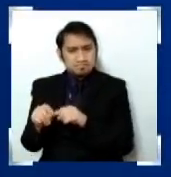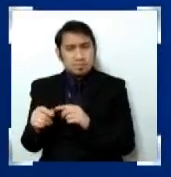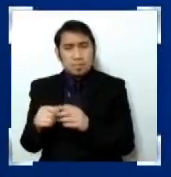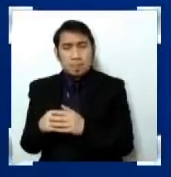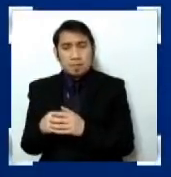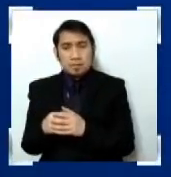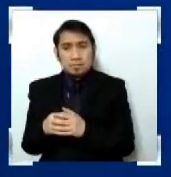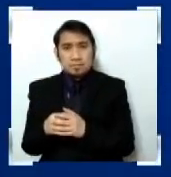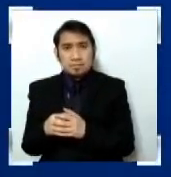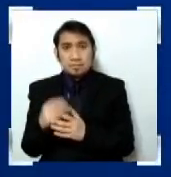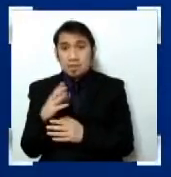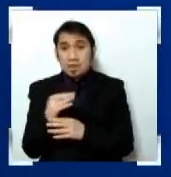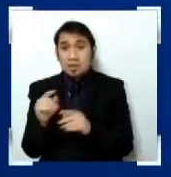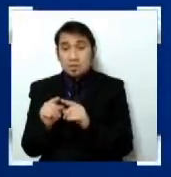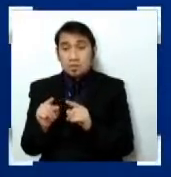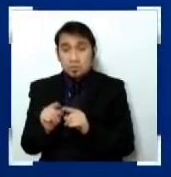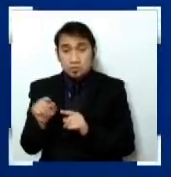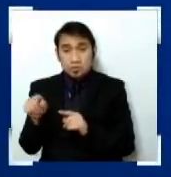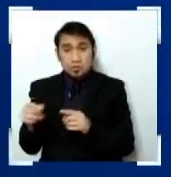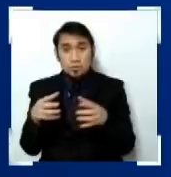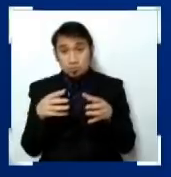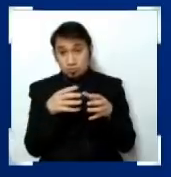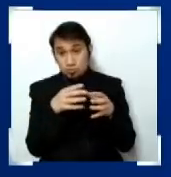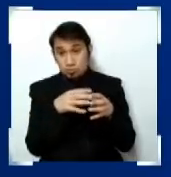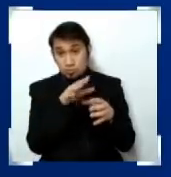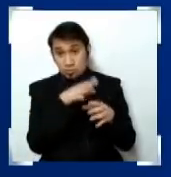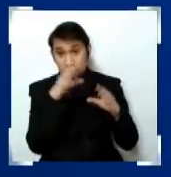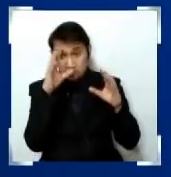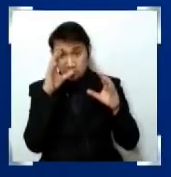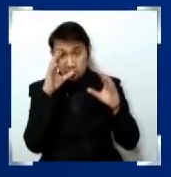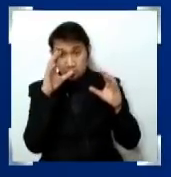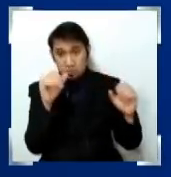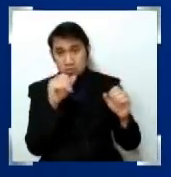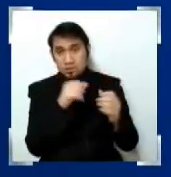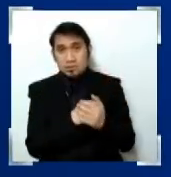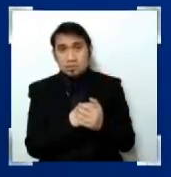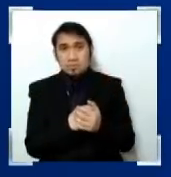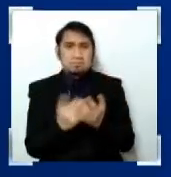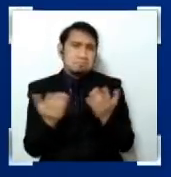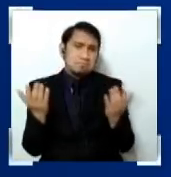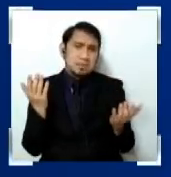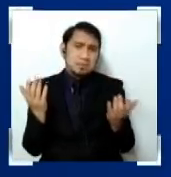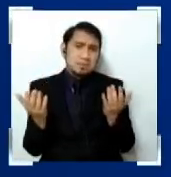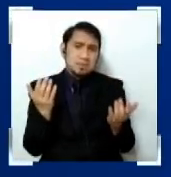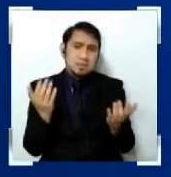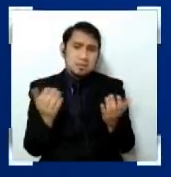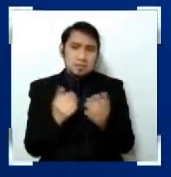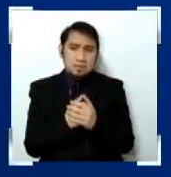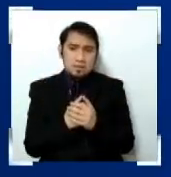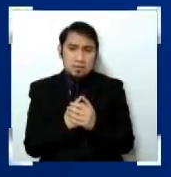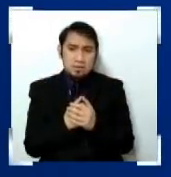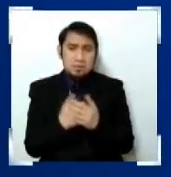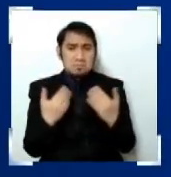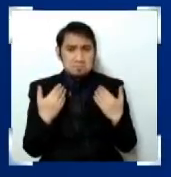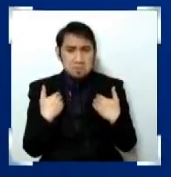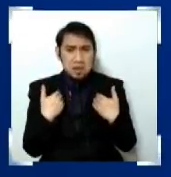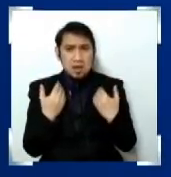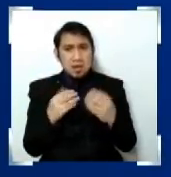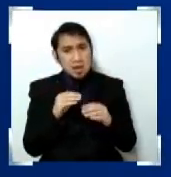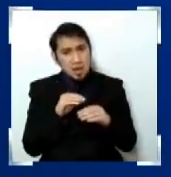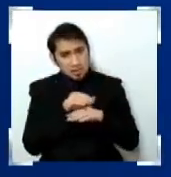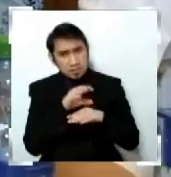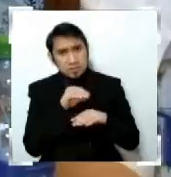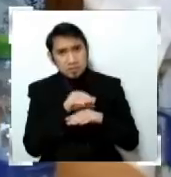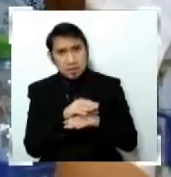and of course yung partido ni Presidente, yung PDP. Siguro, ang tanging mapapayo ko lang, siguro kailangan siguro